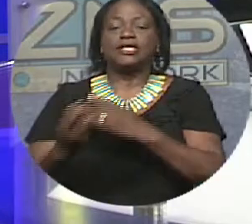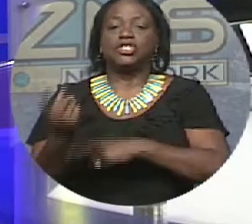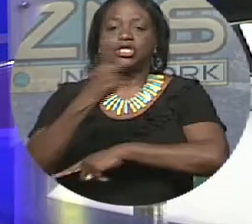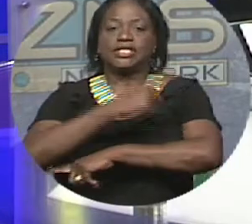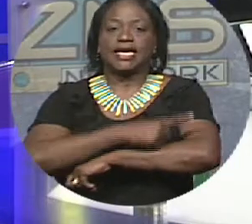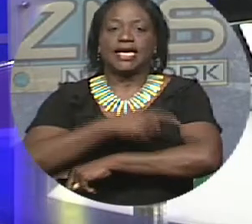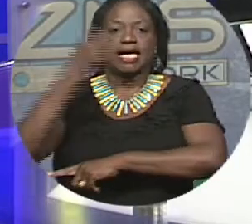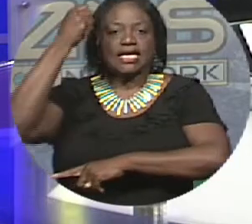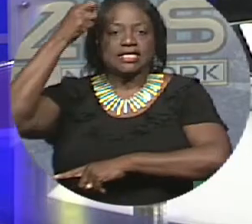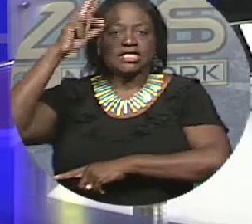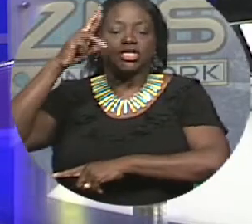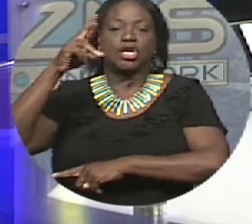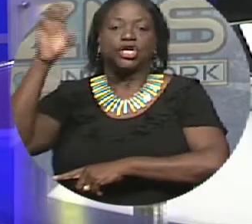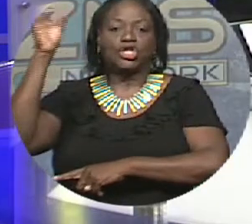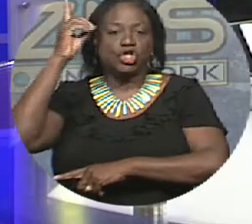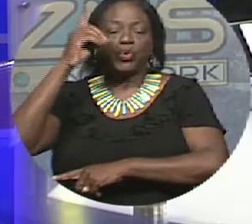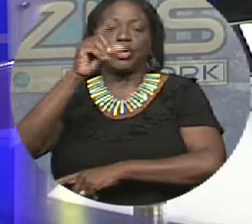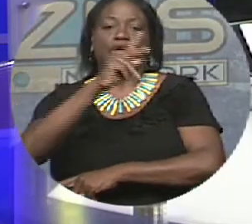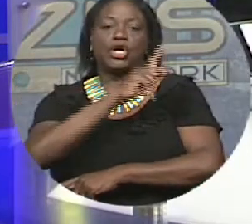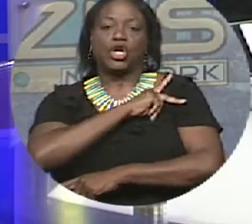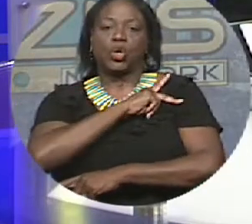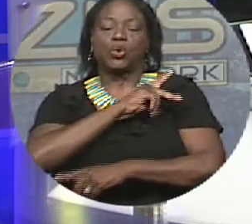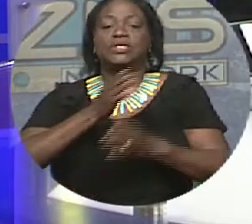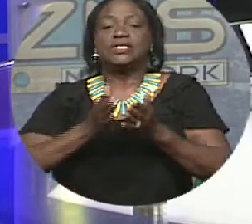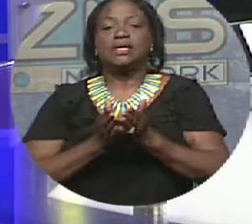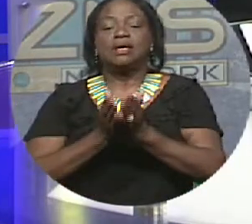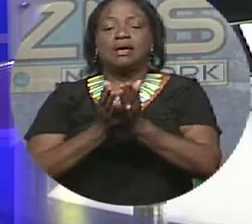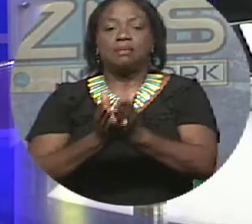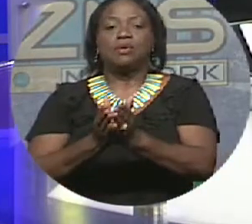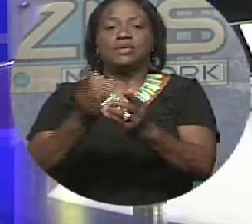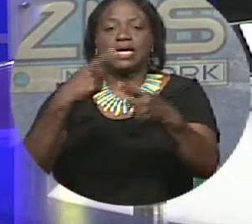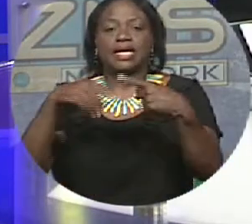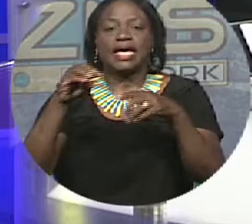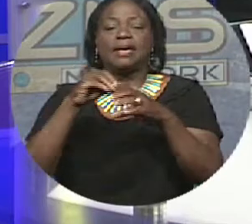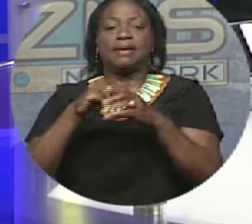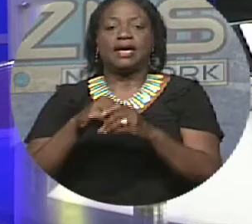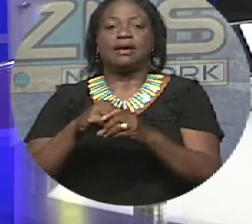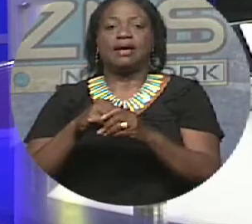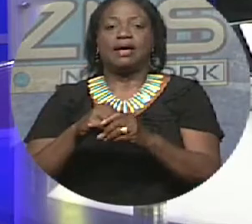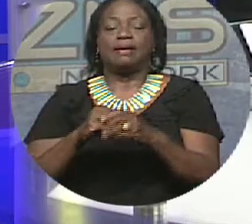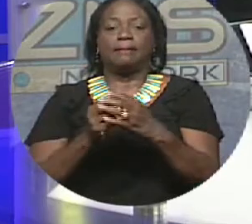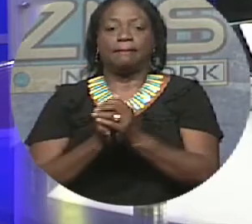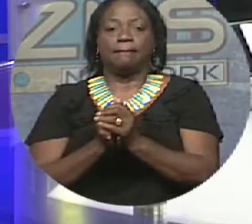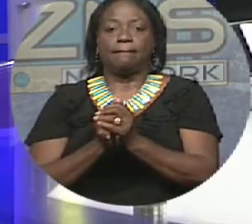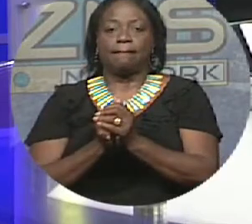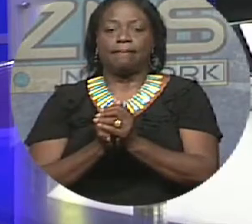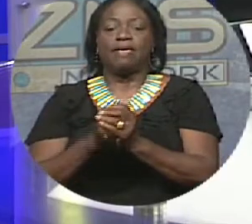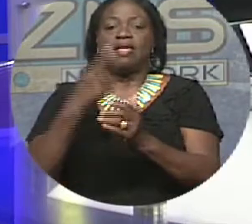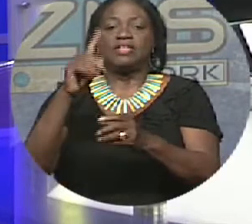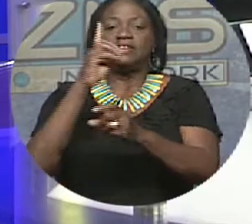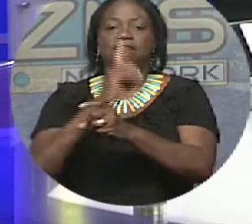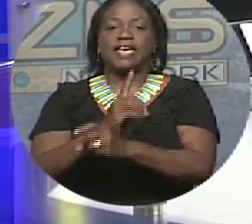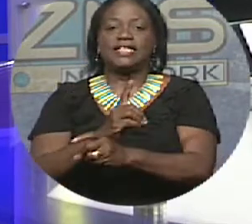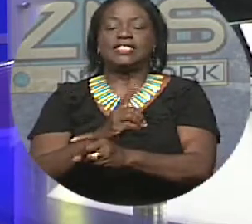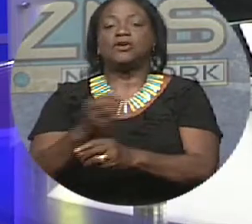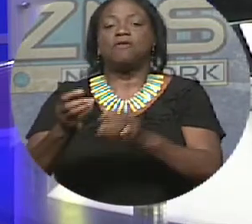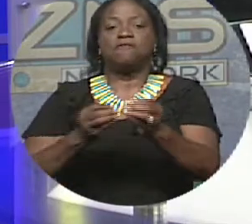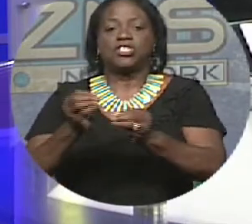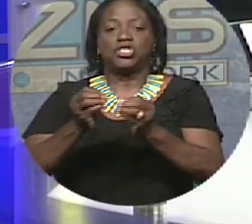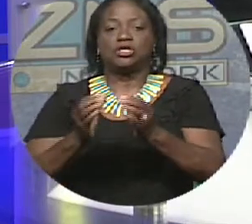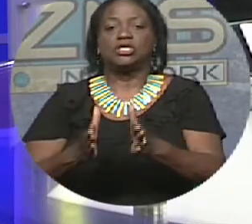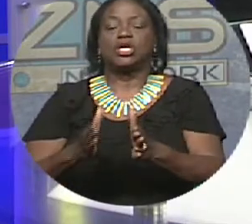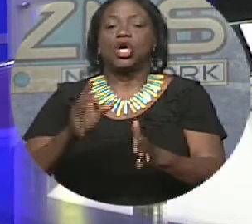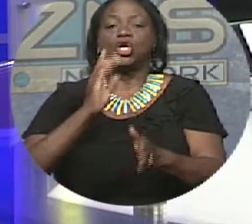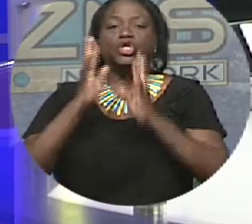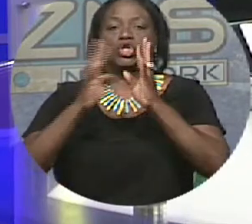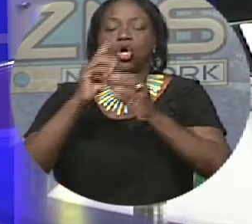greatly increase the patrol capabilities of the Defense Force once it begins operation. Defense officials spoke of the importance of the